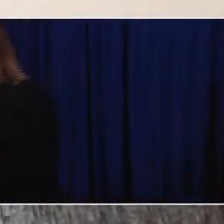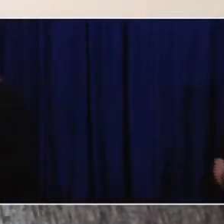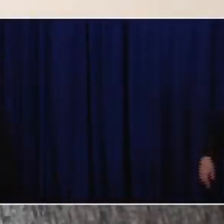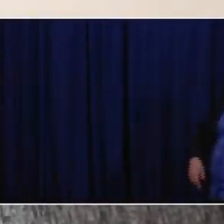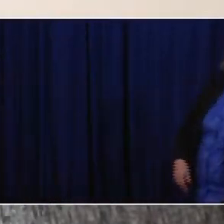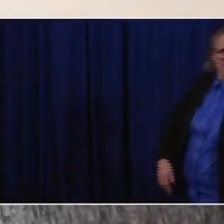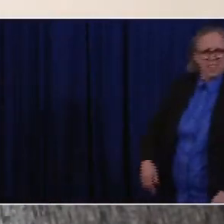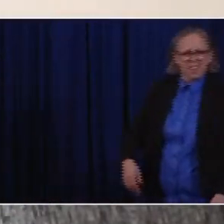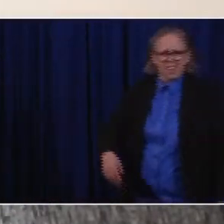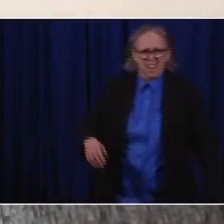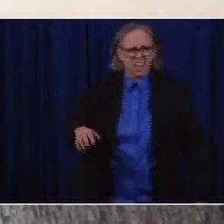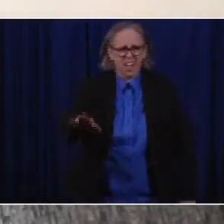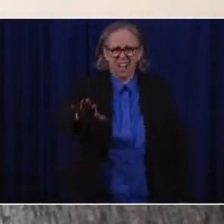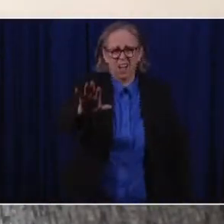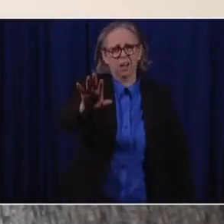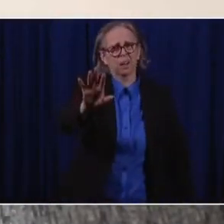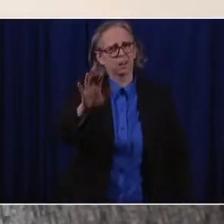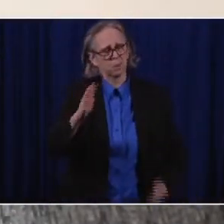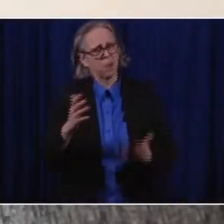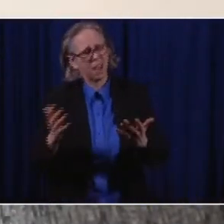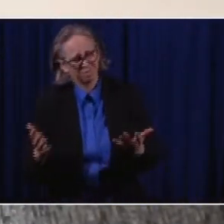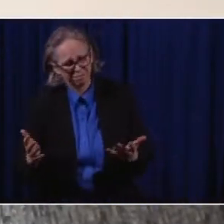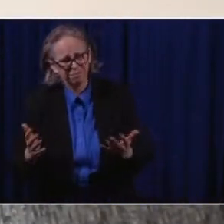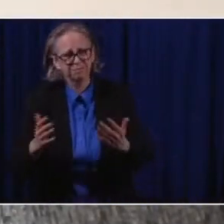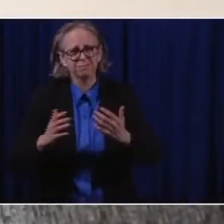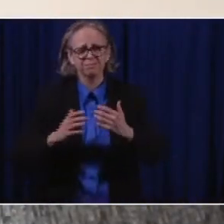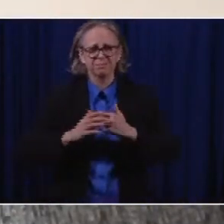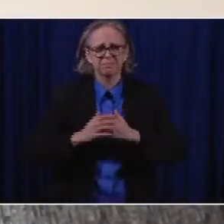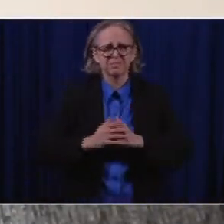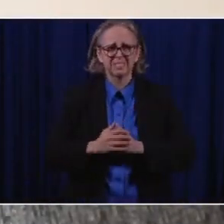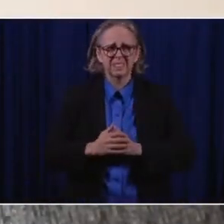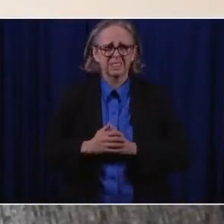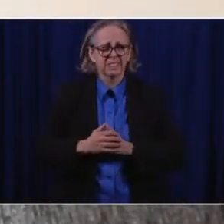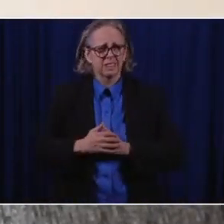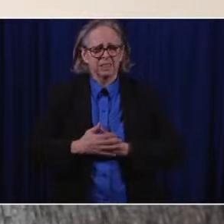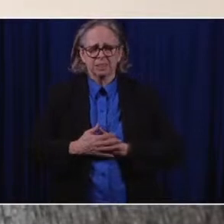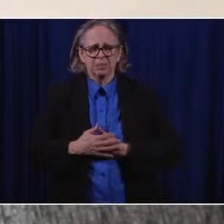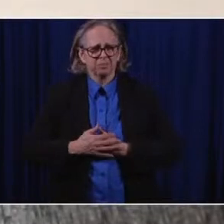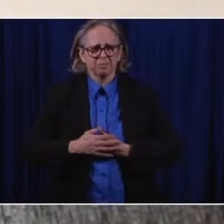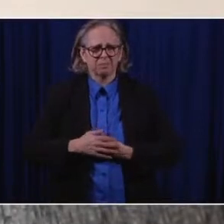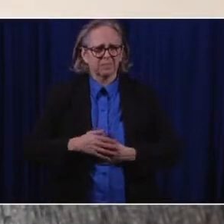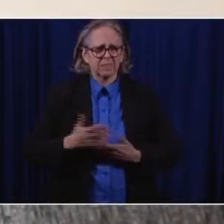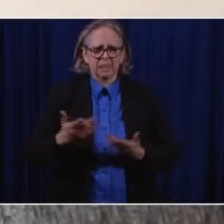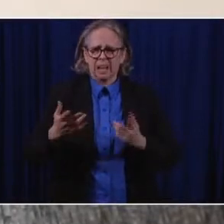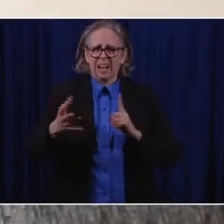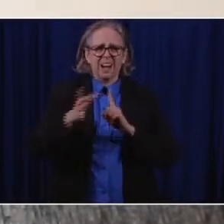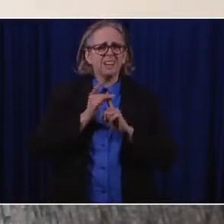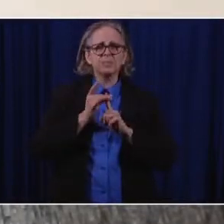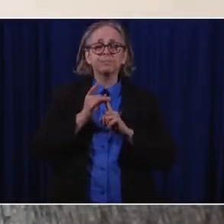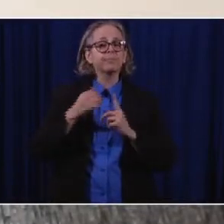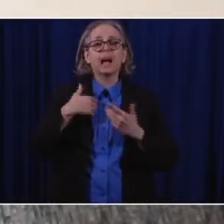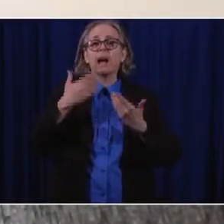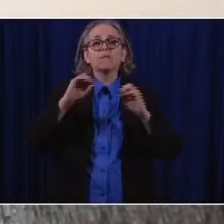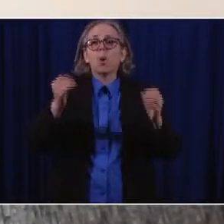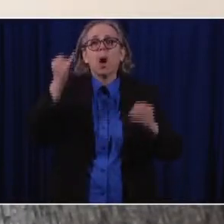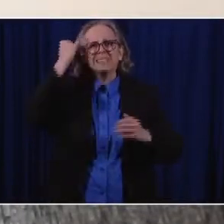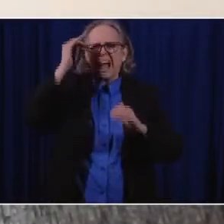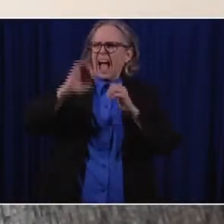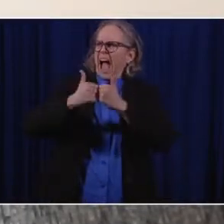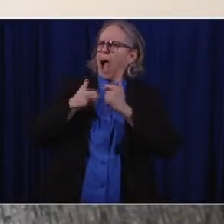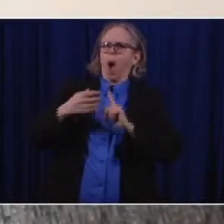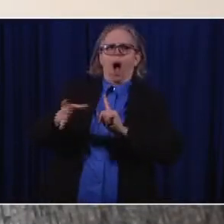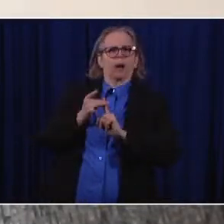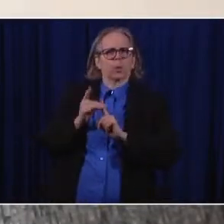Well, I'm not sure where I've contracted the virus. It could